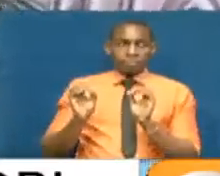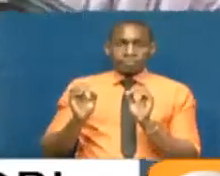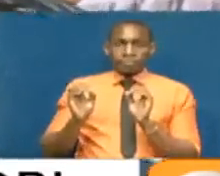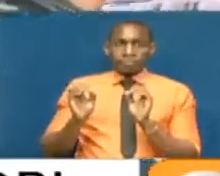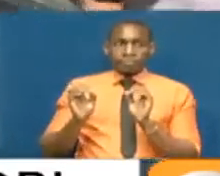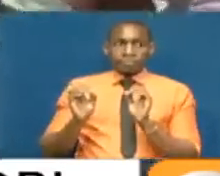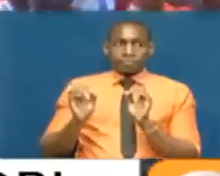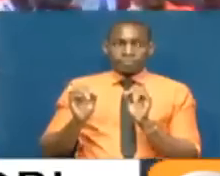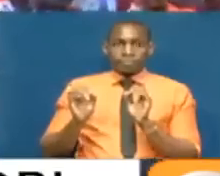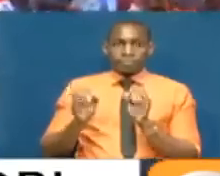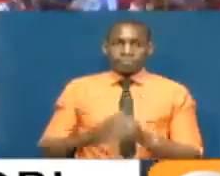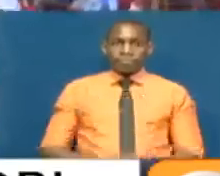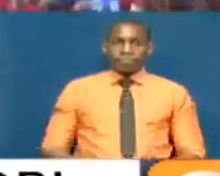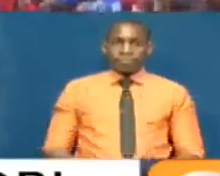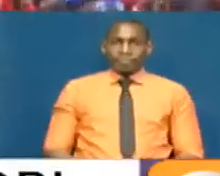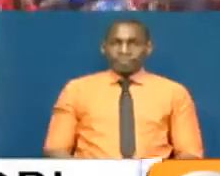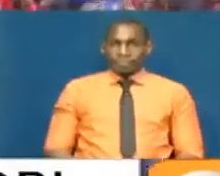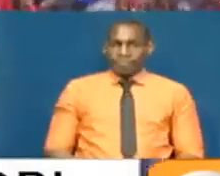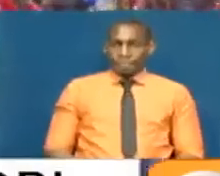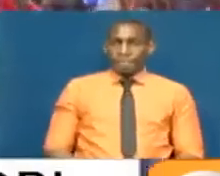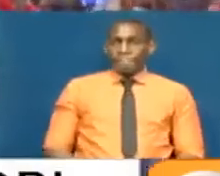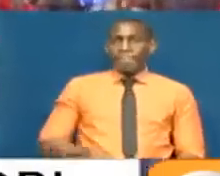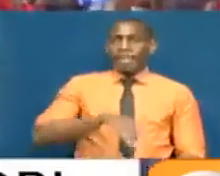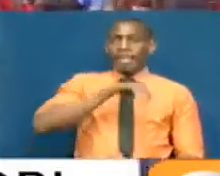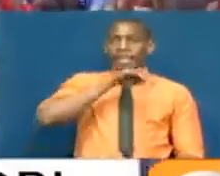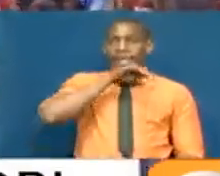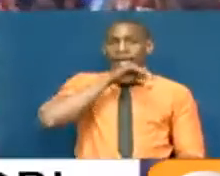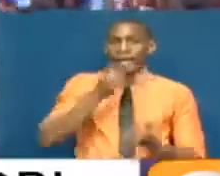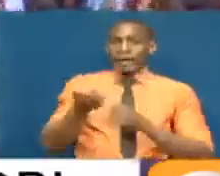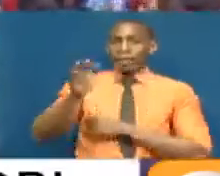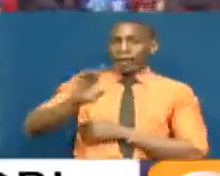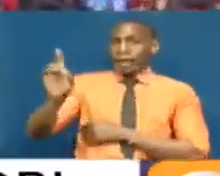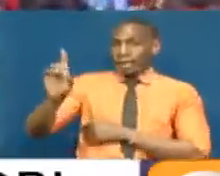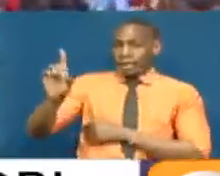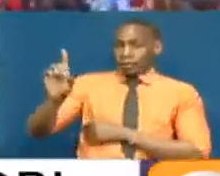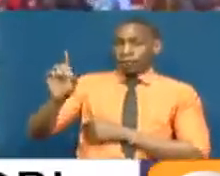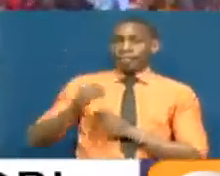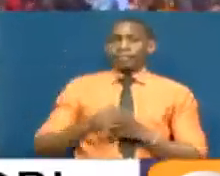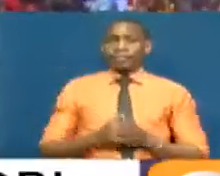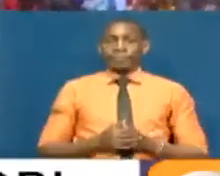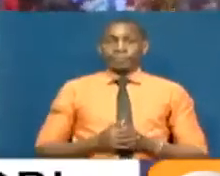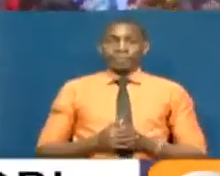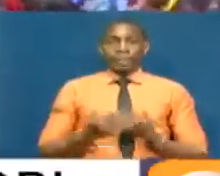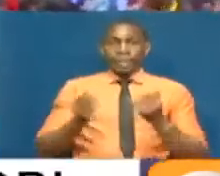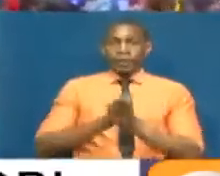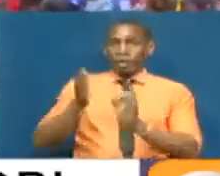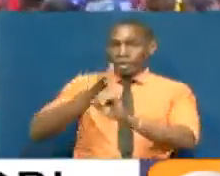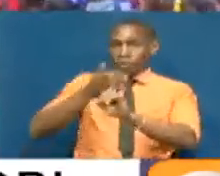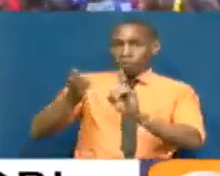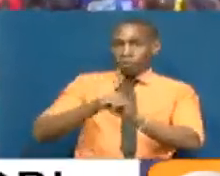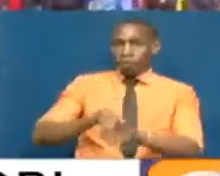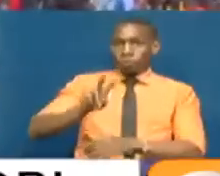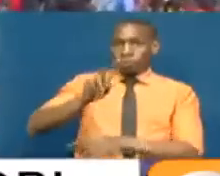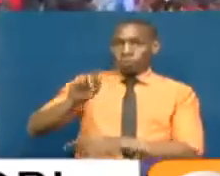Sitoi tena. Azimio presidential candidate Raila Odinga is back to the city of Nairobi to charm the over